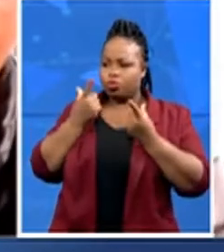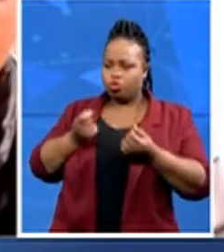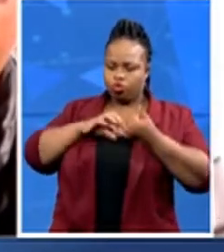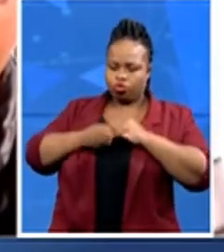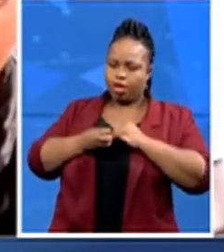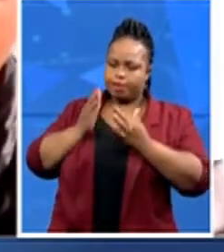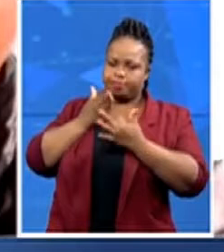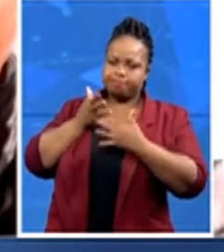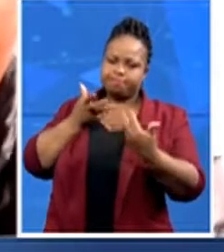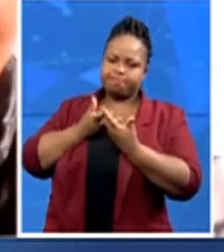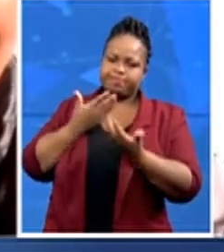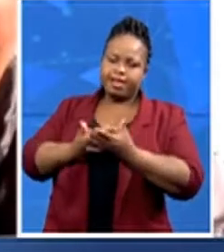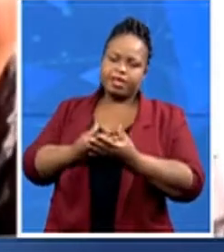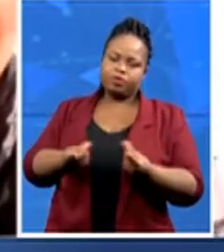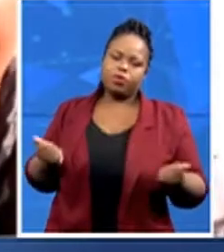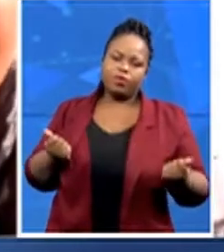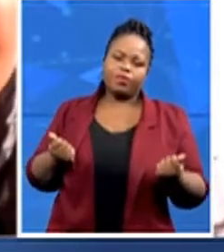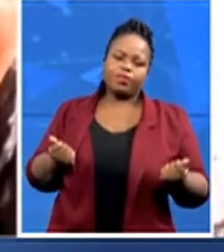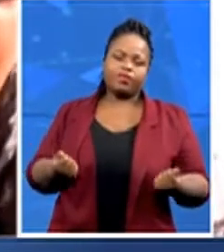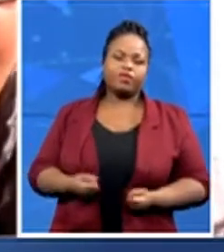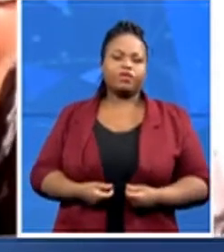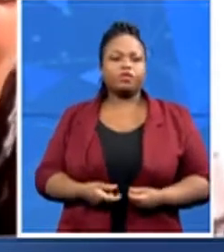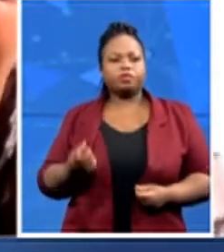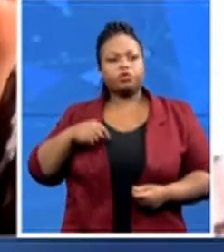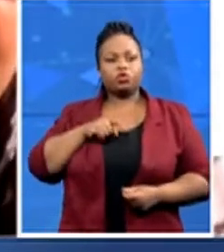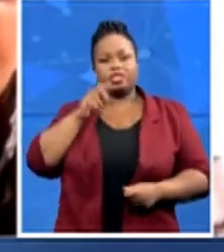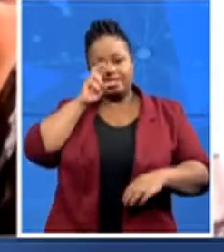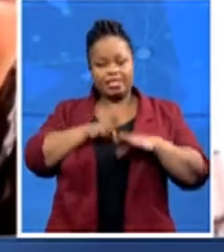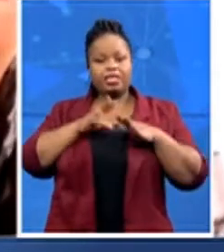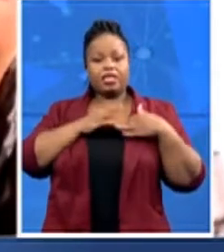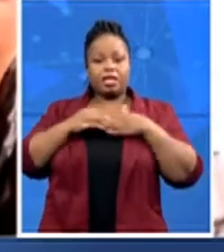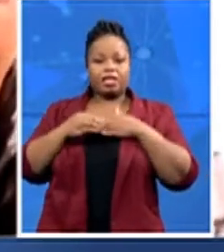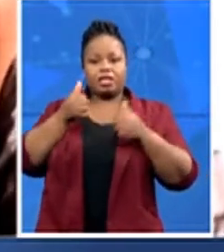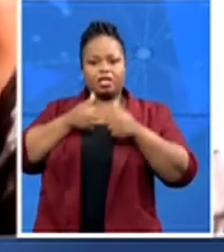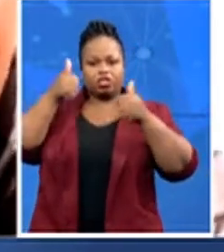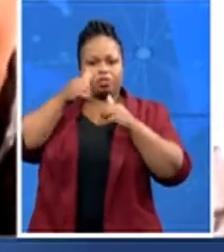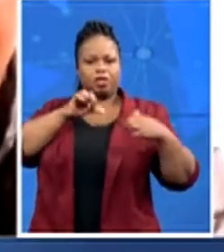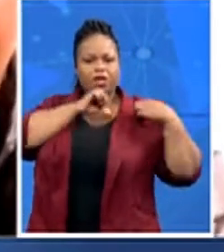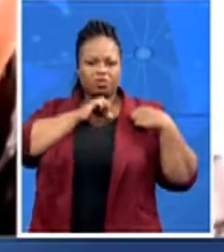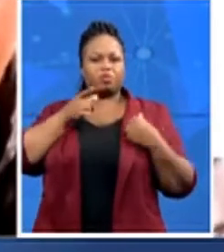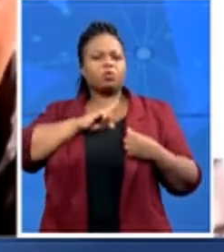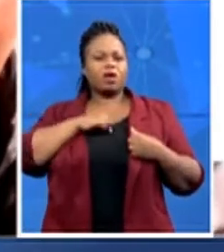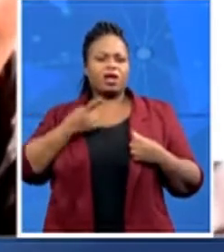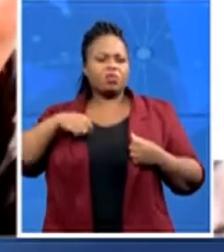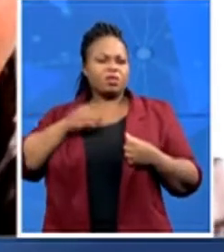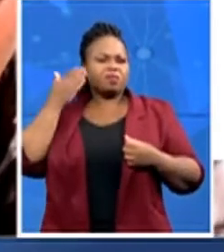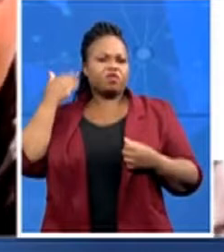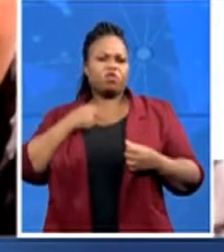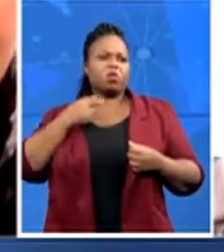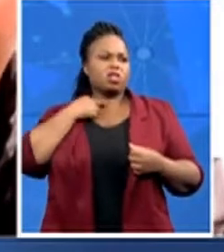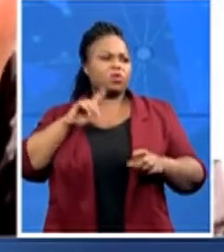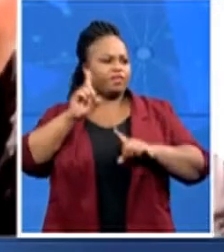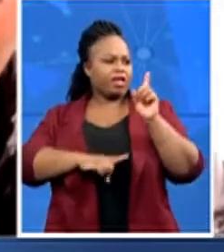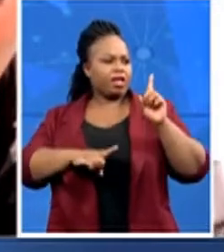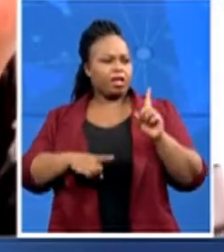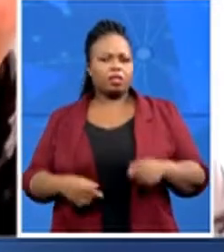need leadership and accountability, and that's where we have failed dismally as a country on